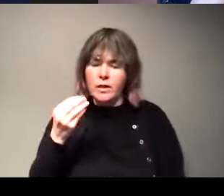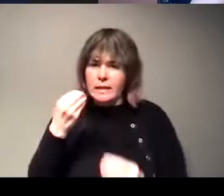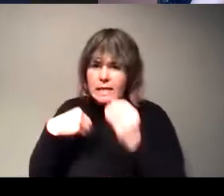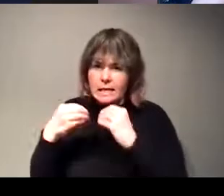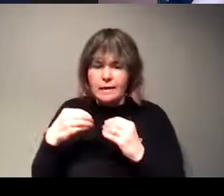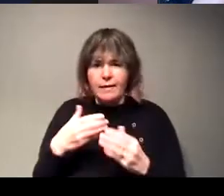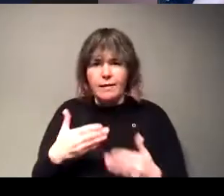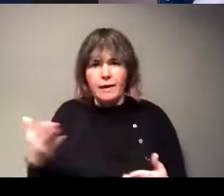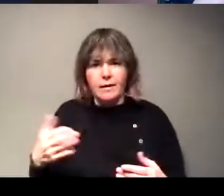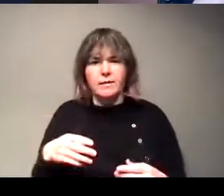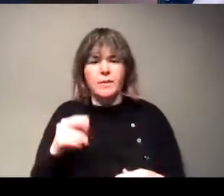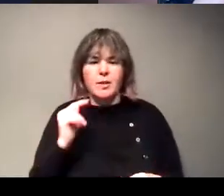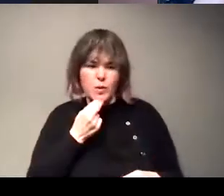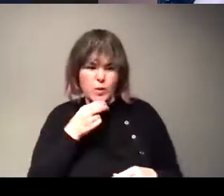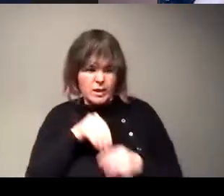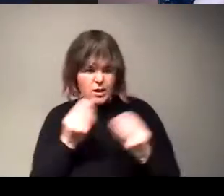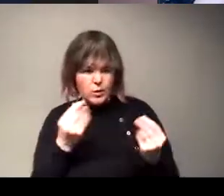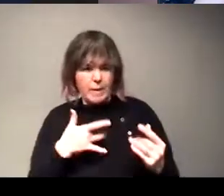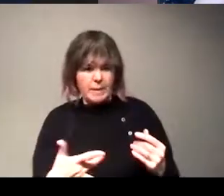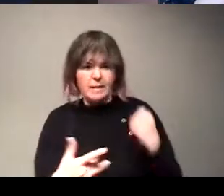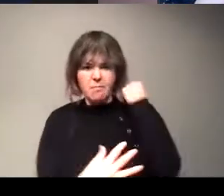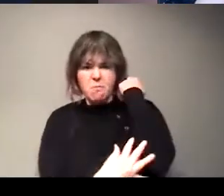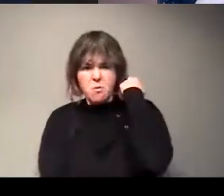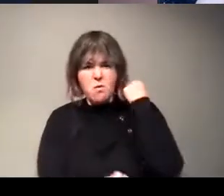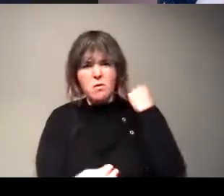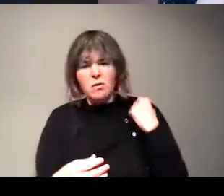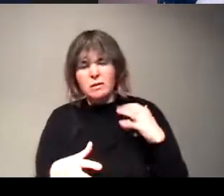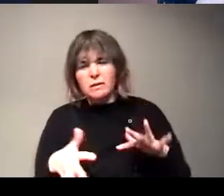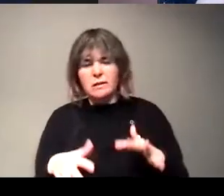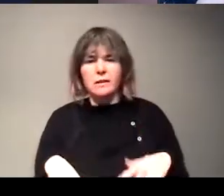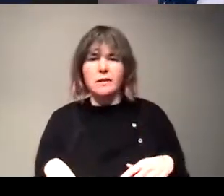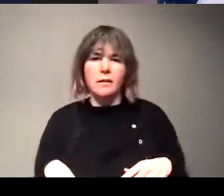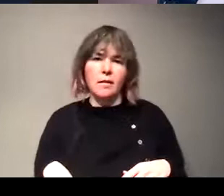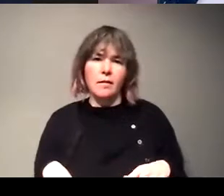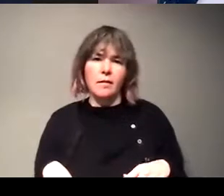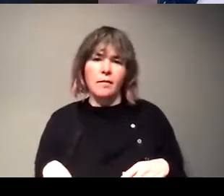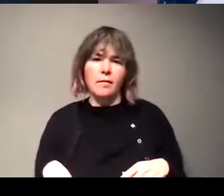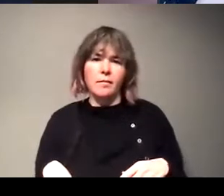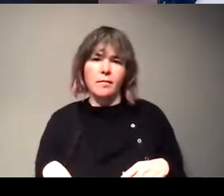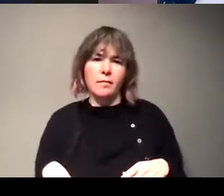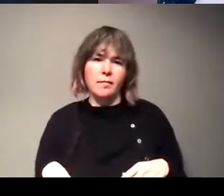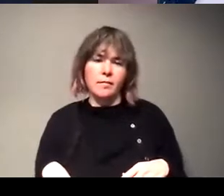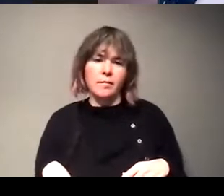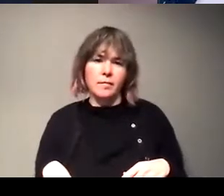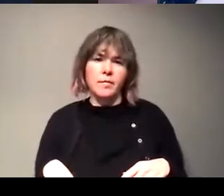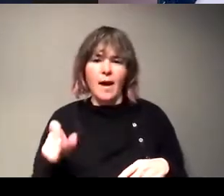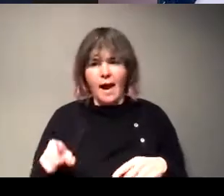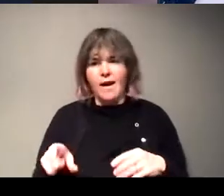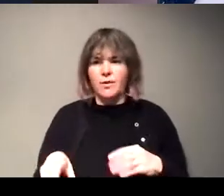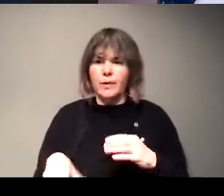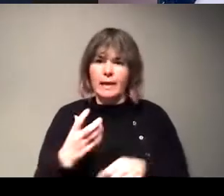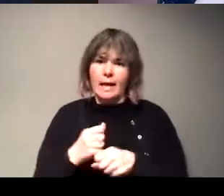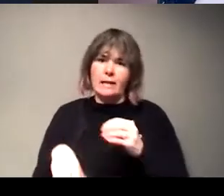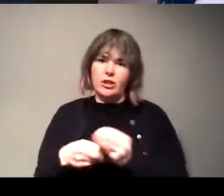poor soil, so they are carnivorous to get additional things that the soil can't provide them.